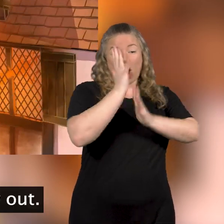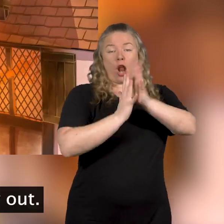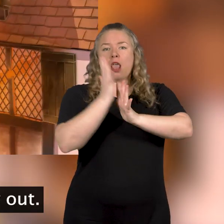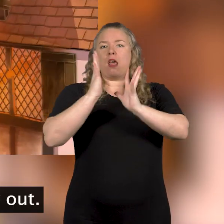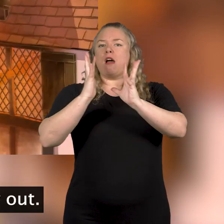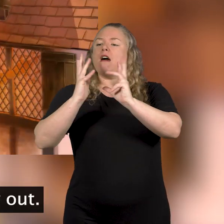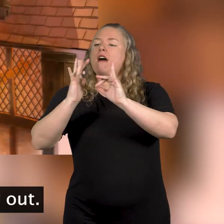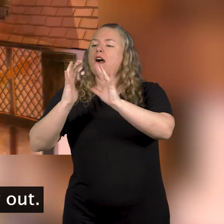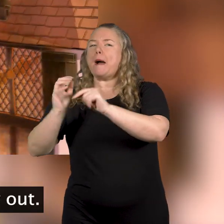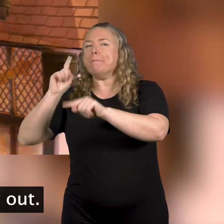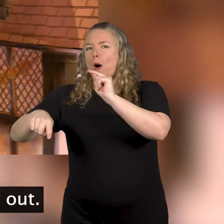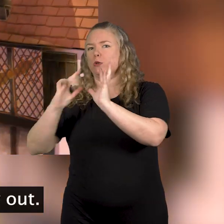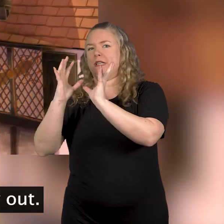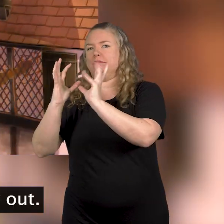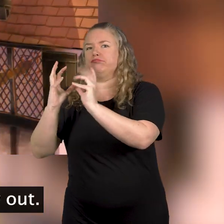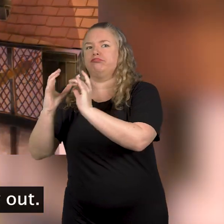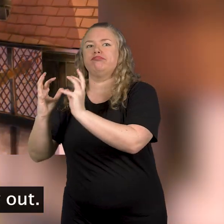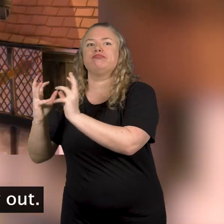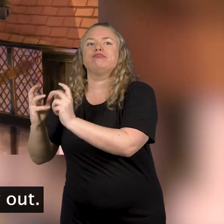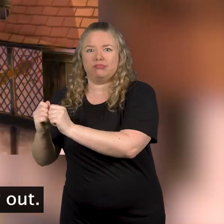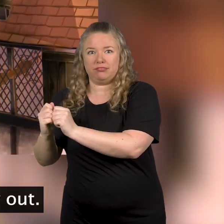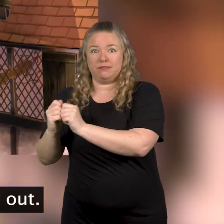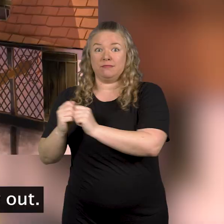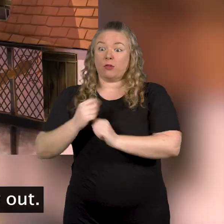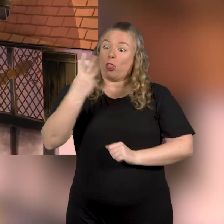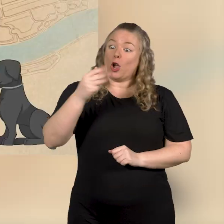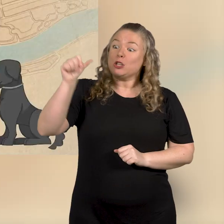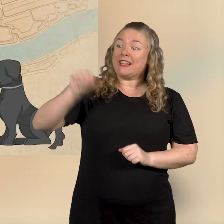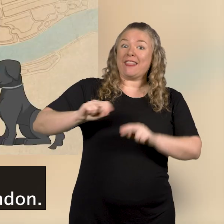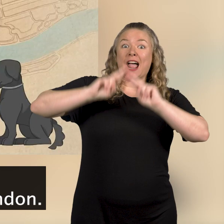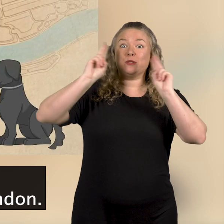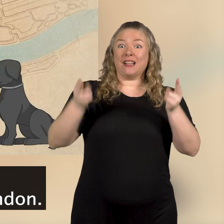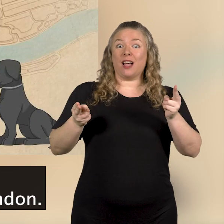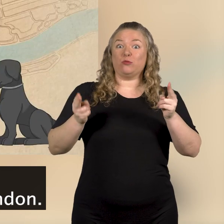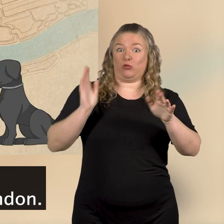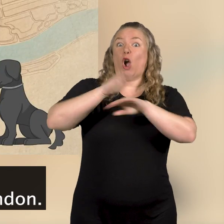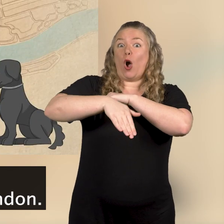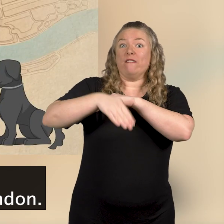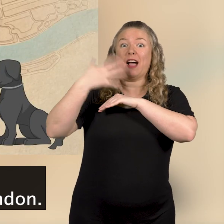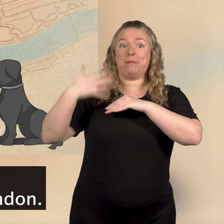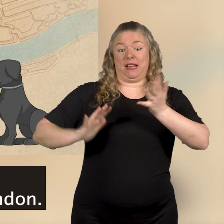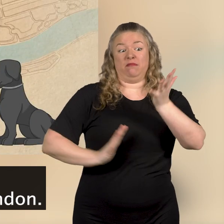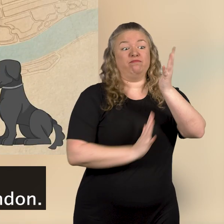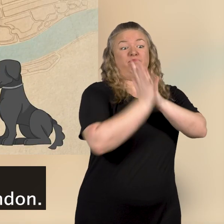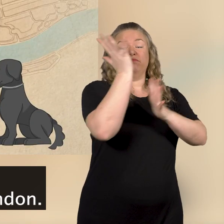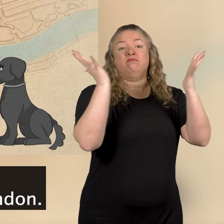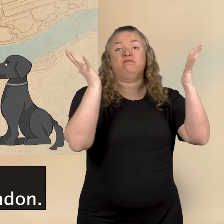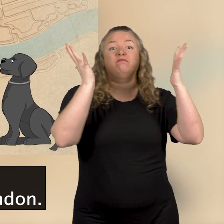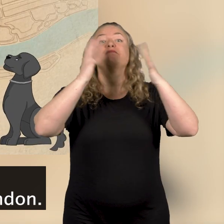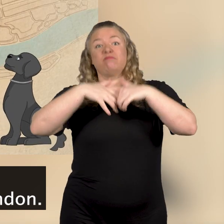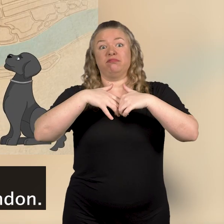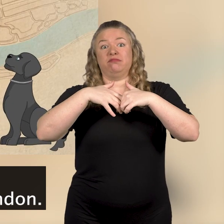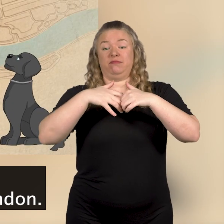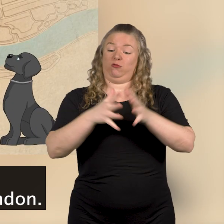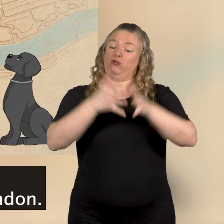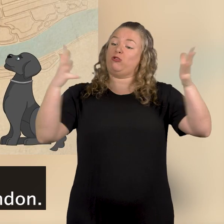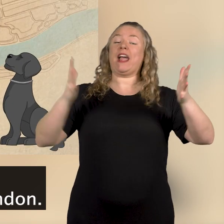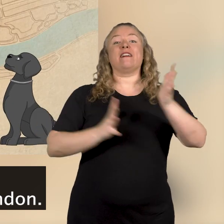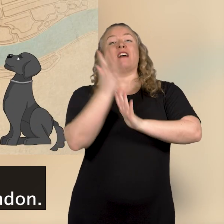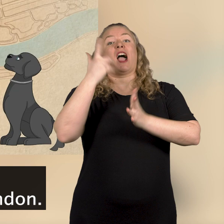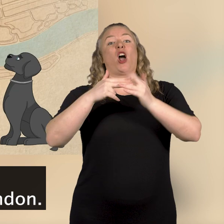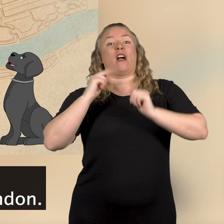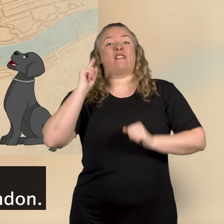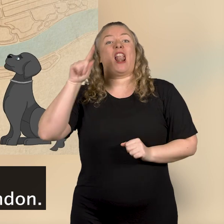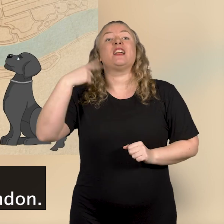After 5 days, the fire was mostly out. More than 13,000 houses burnt down in the